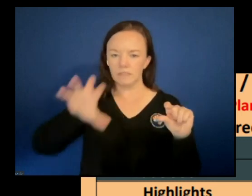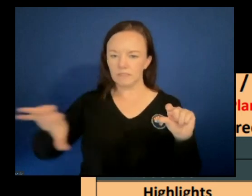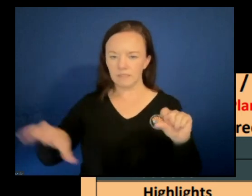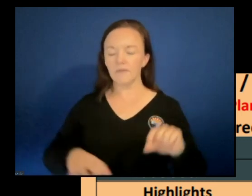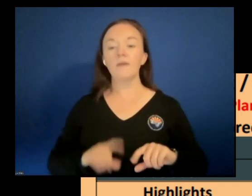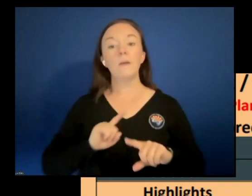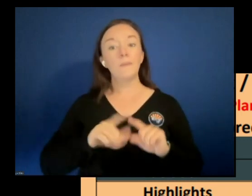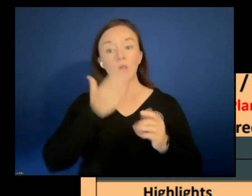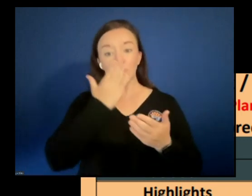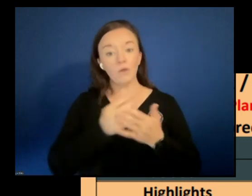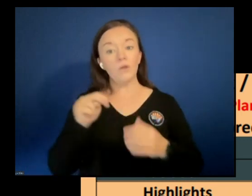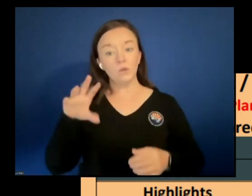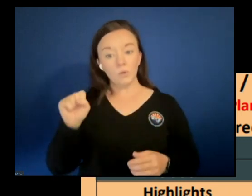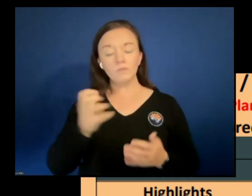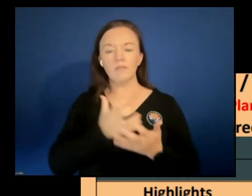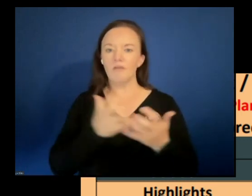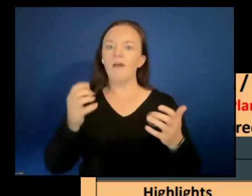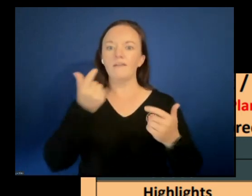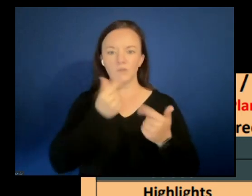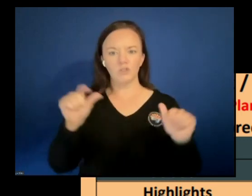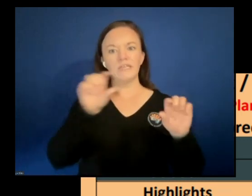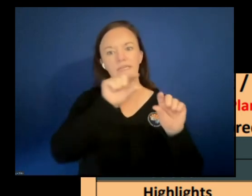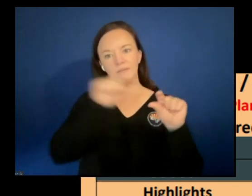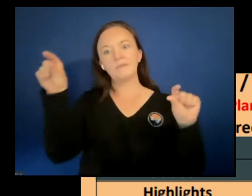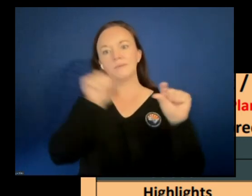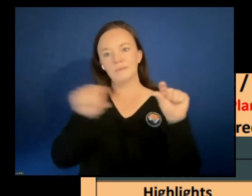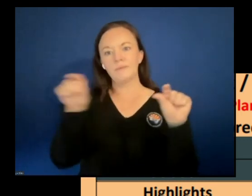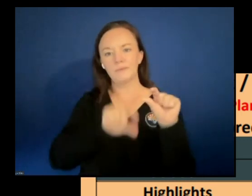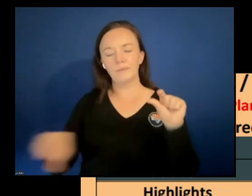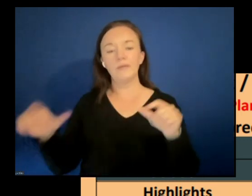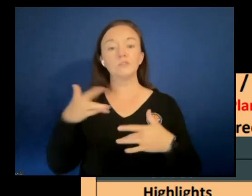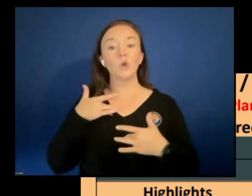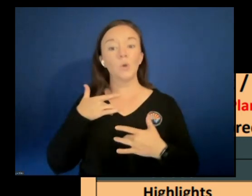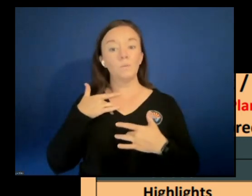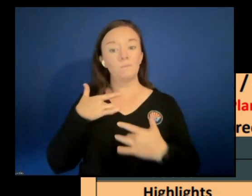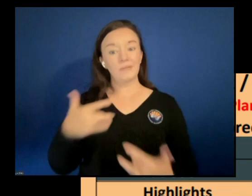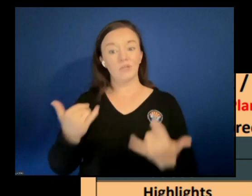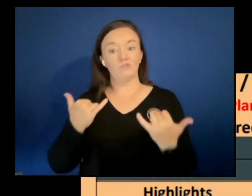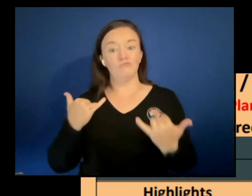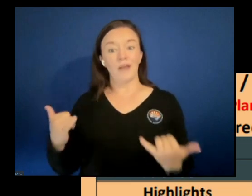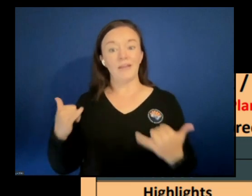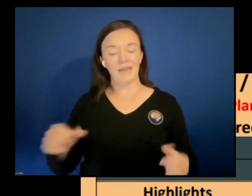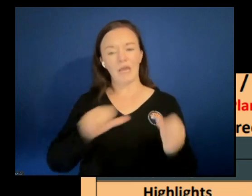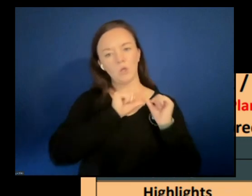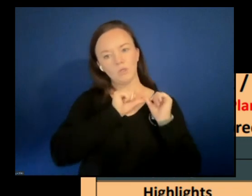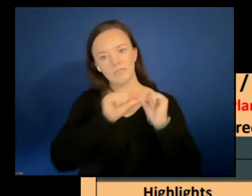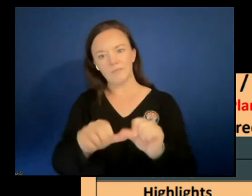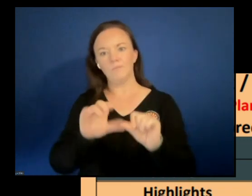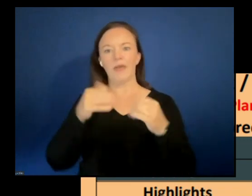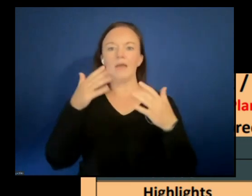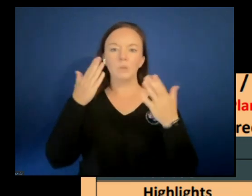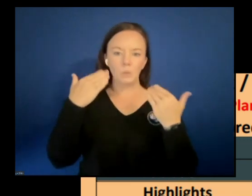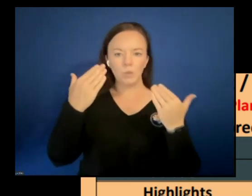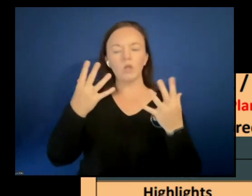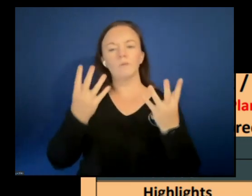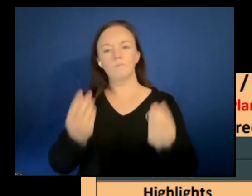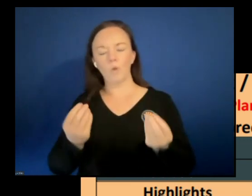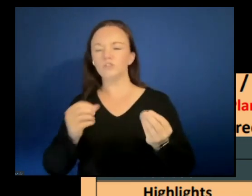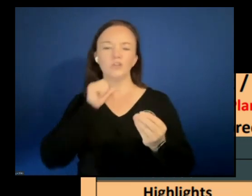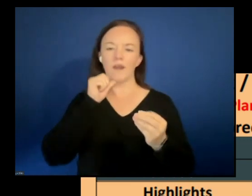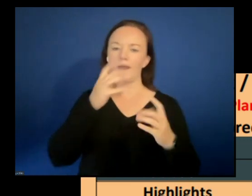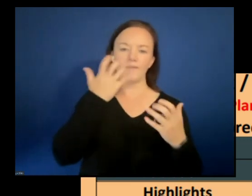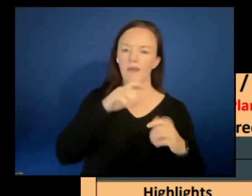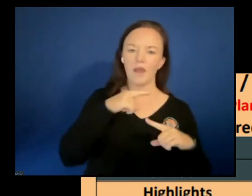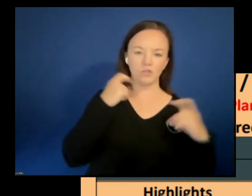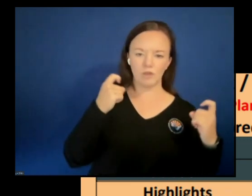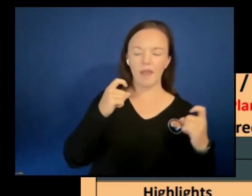seeing a lot of green on the map. So we're not trending right now back towards that hot, dry condition. We will trend